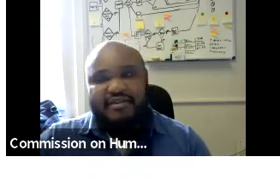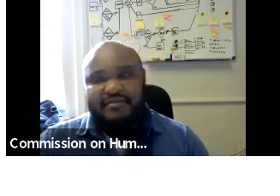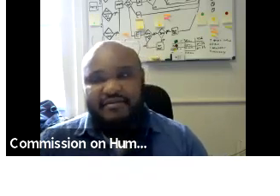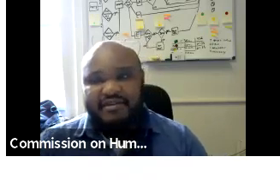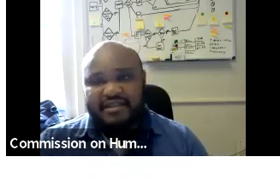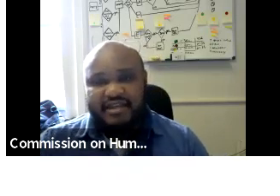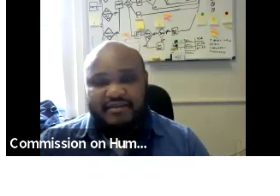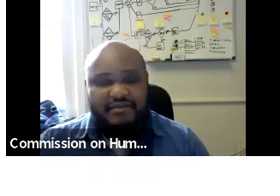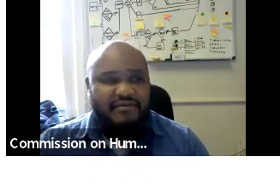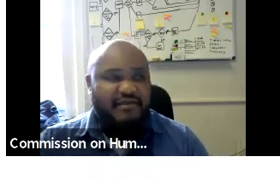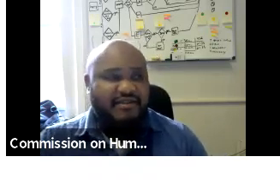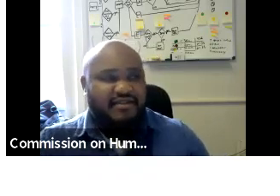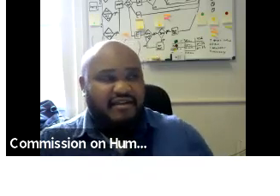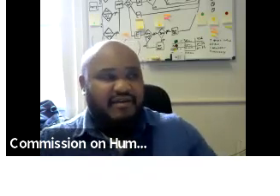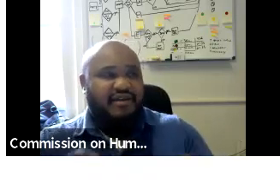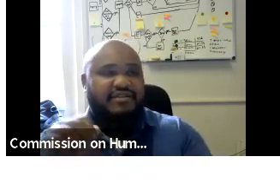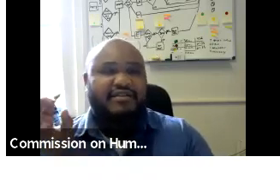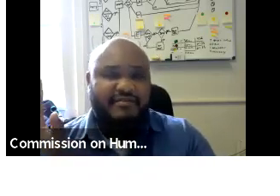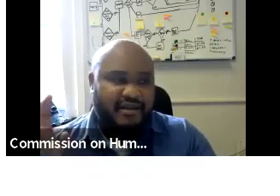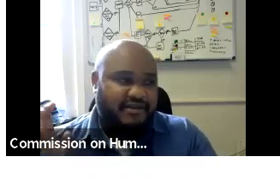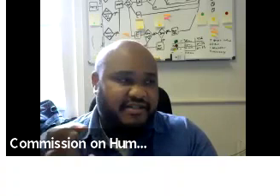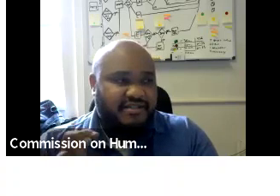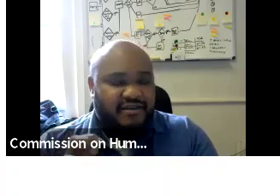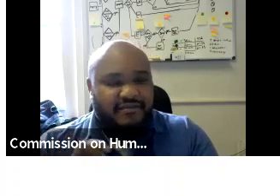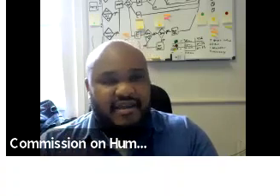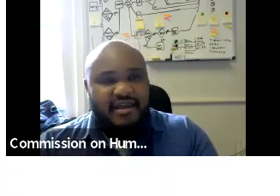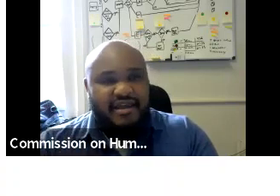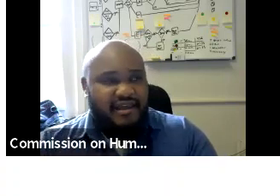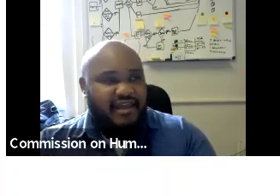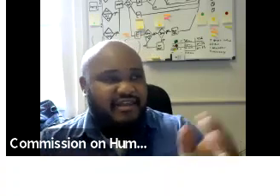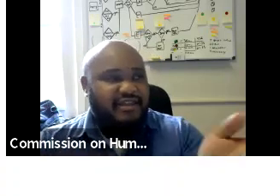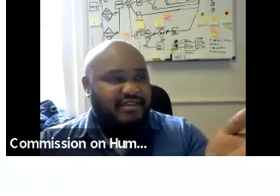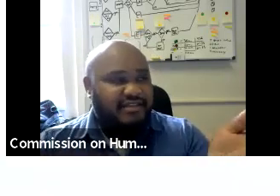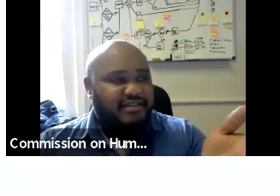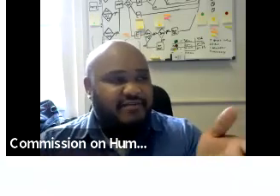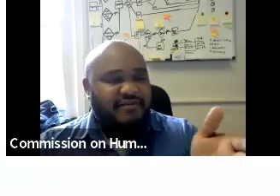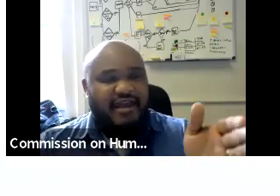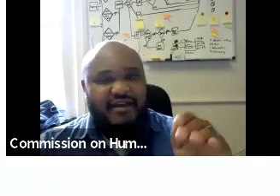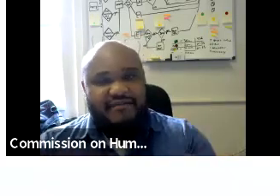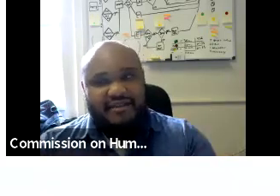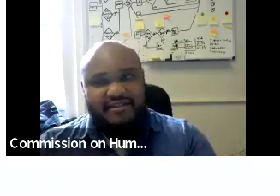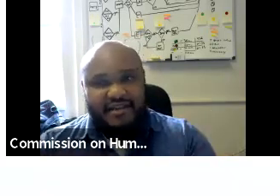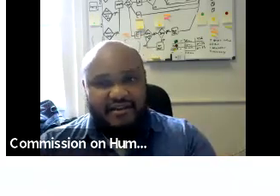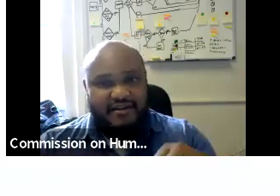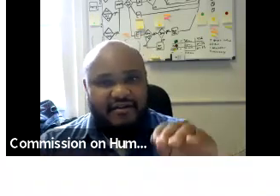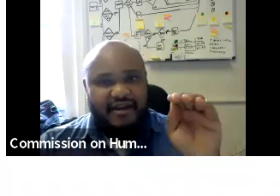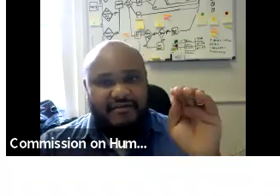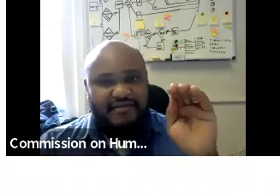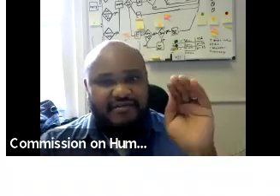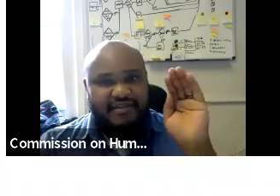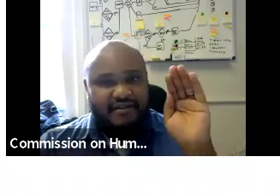what we typically see when we talk about a gender binary system. And in this system, we have things that